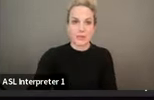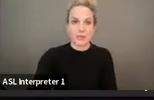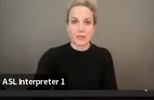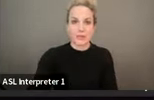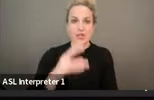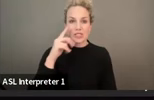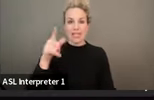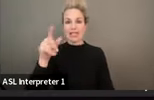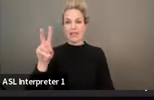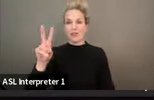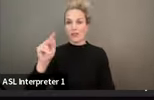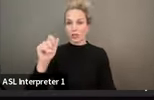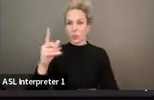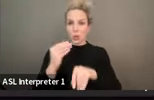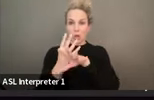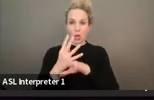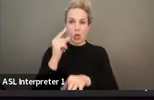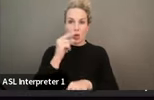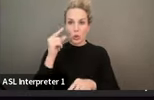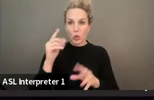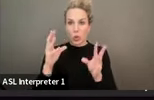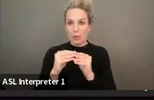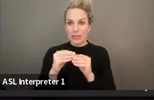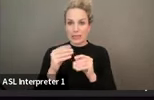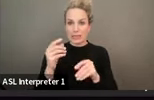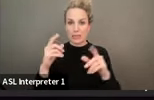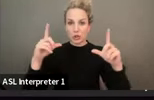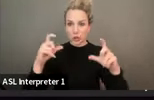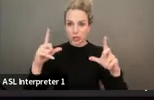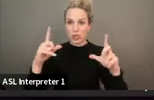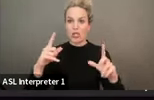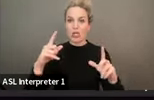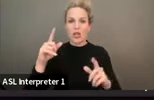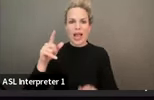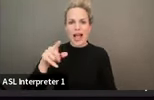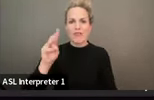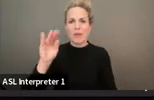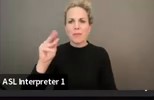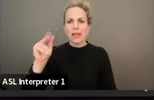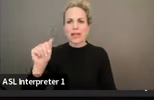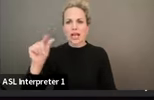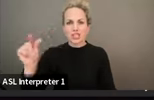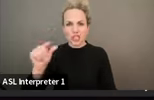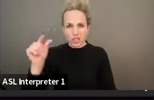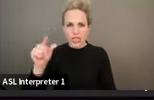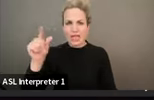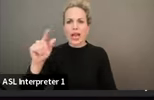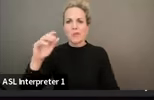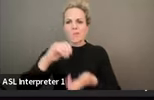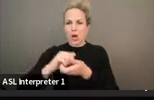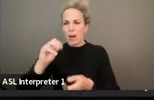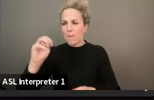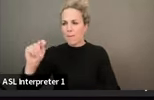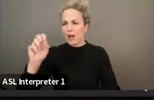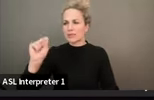Meet screenshot. You have Aaron Price in the top left. You have Mina G, who's our partner at Mount Sinai Hospital in New